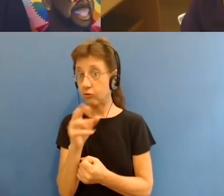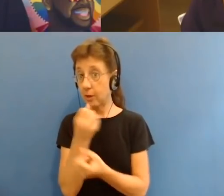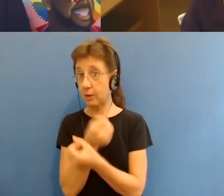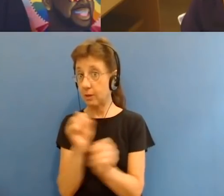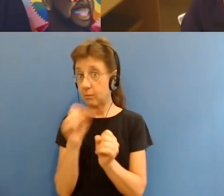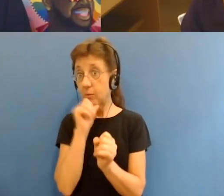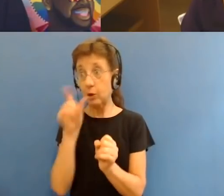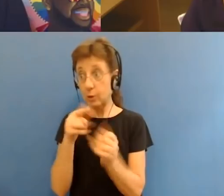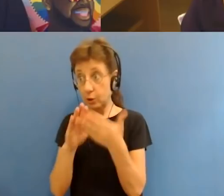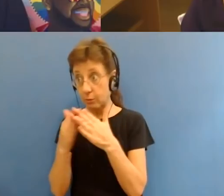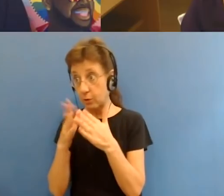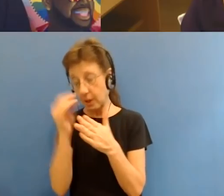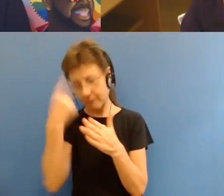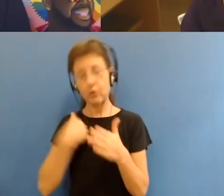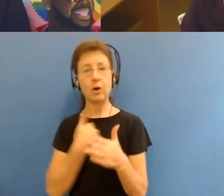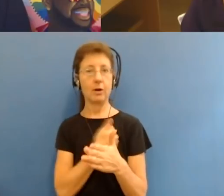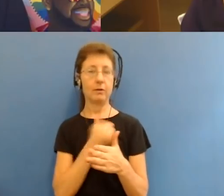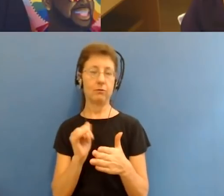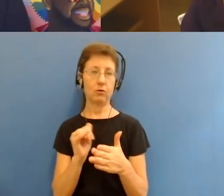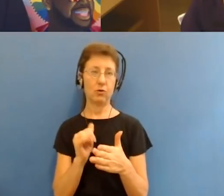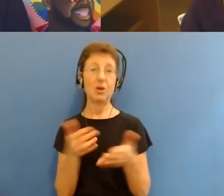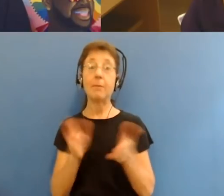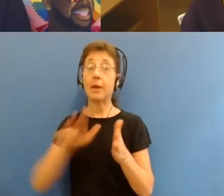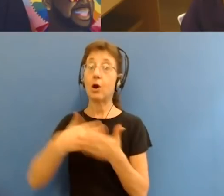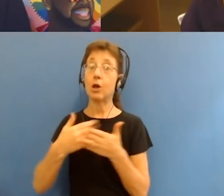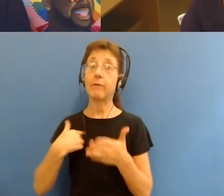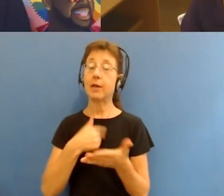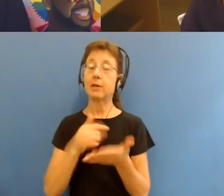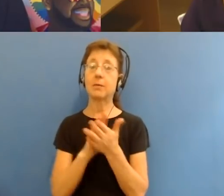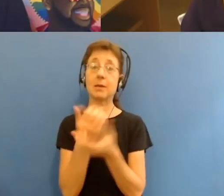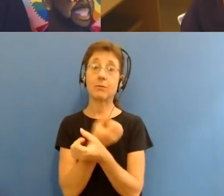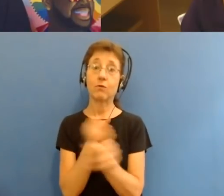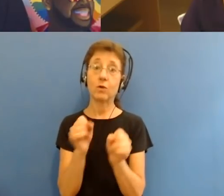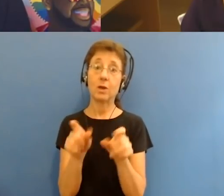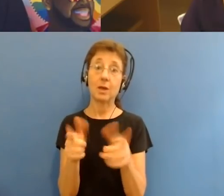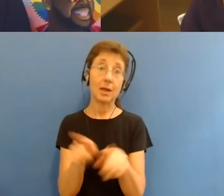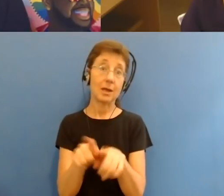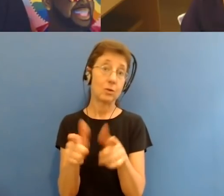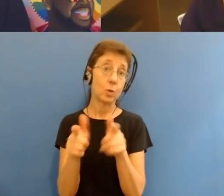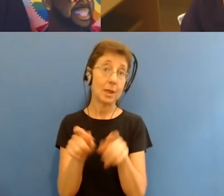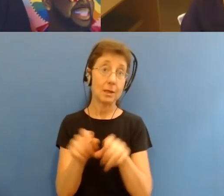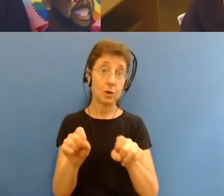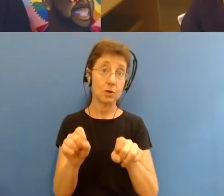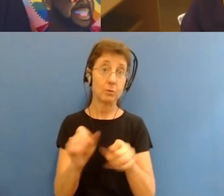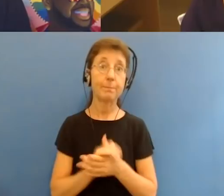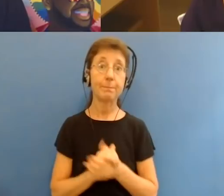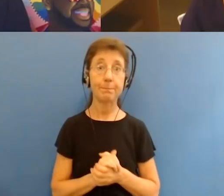well. And may we all just be free as quickly as possible.